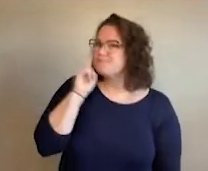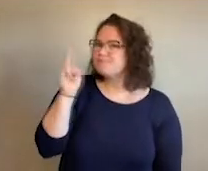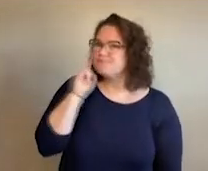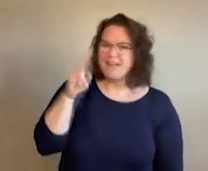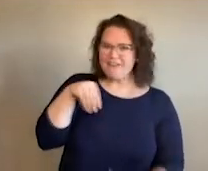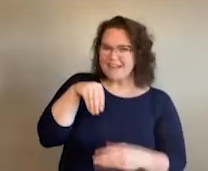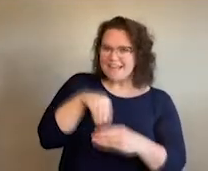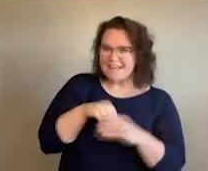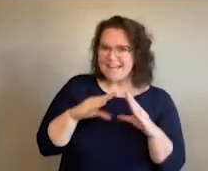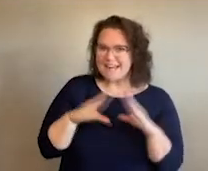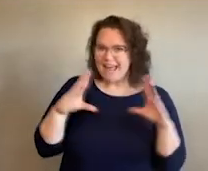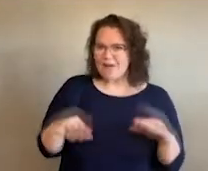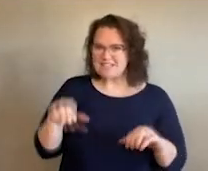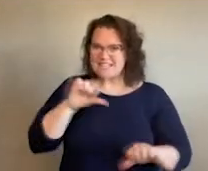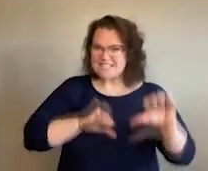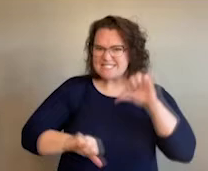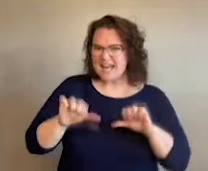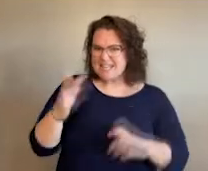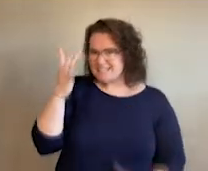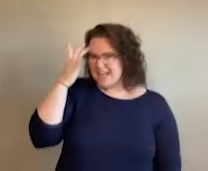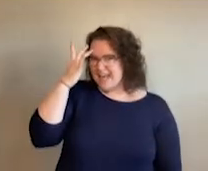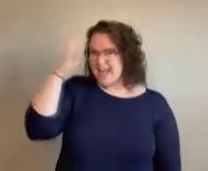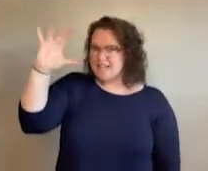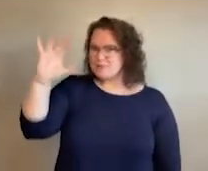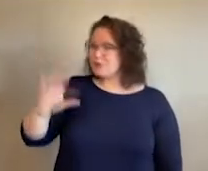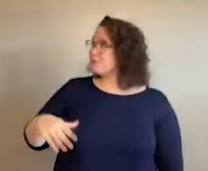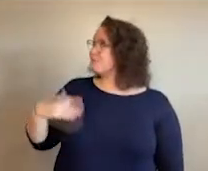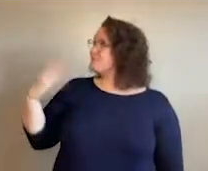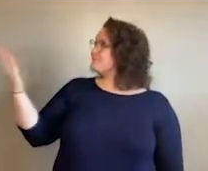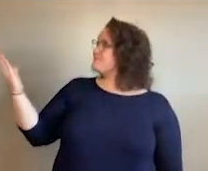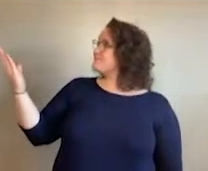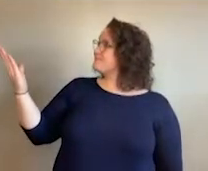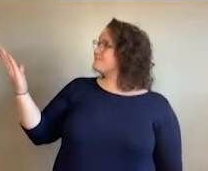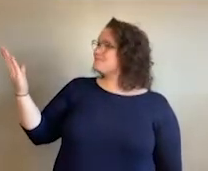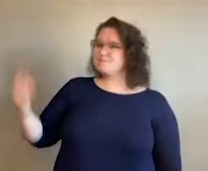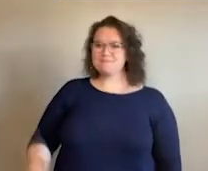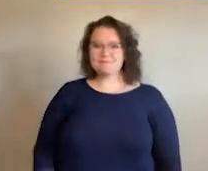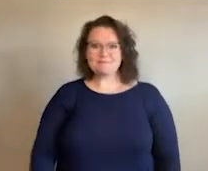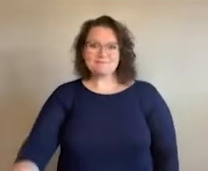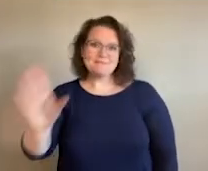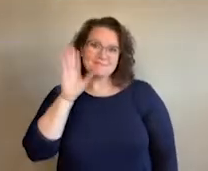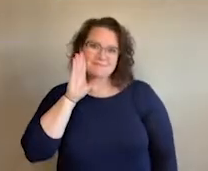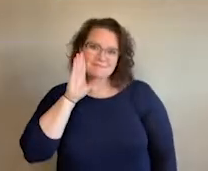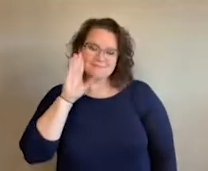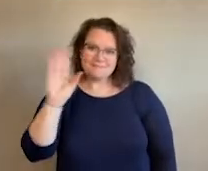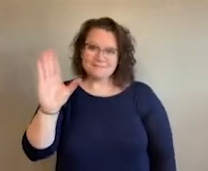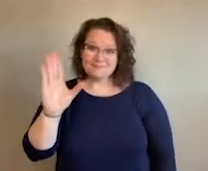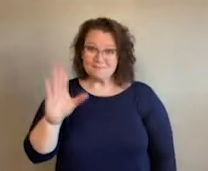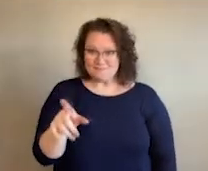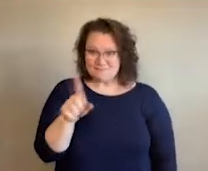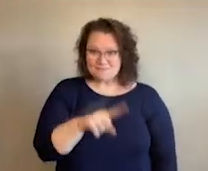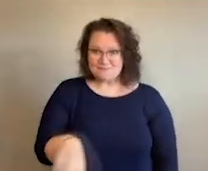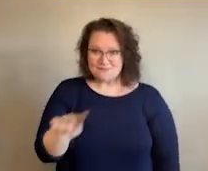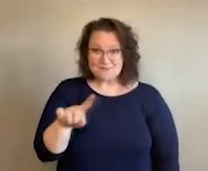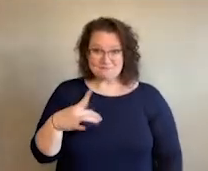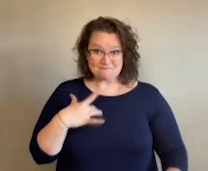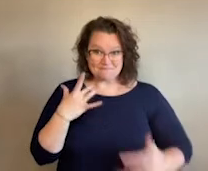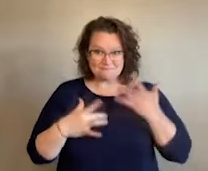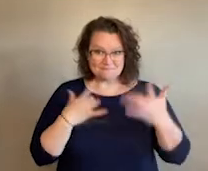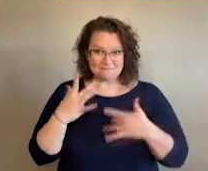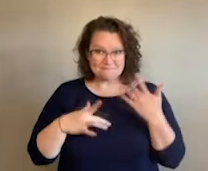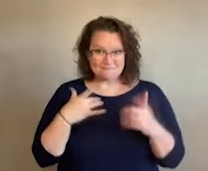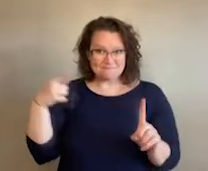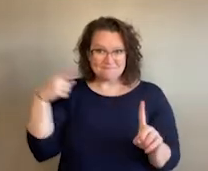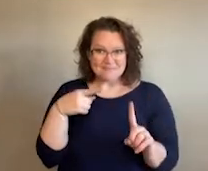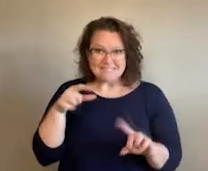our in-house science expert. Take it away. Hello. Are you excited about